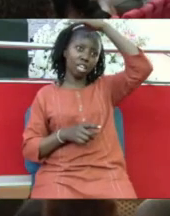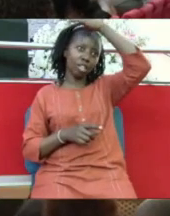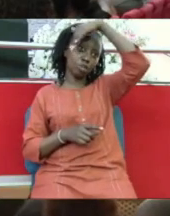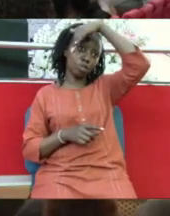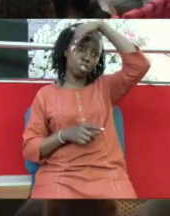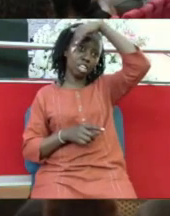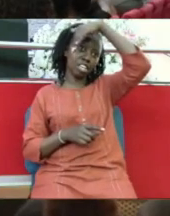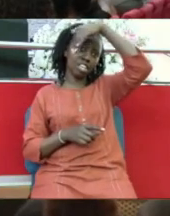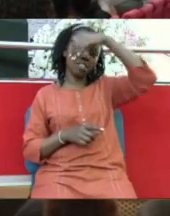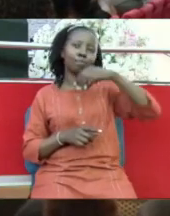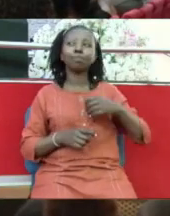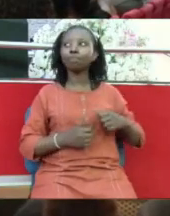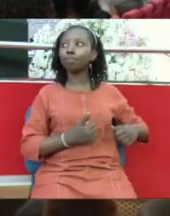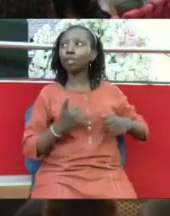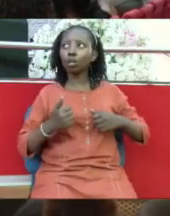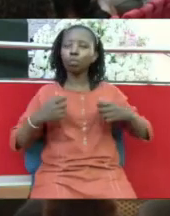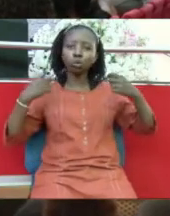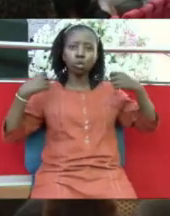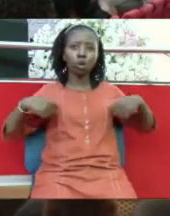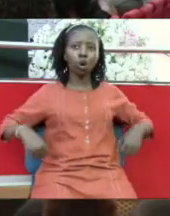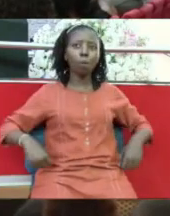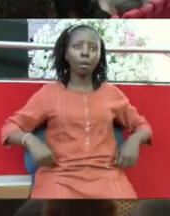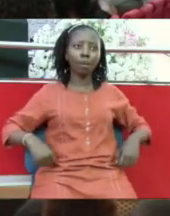All the pieces.